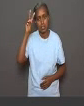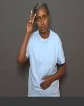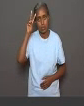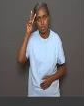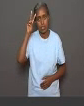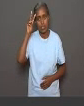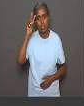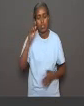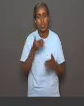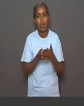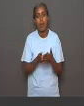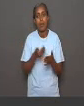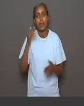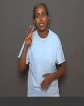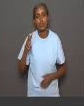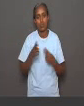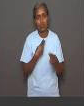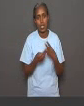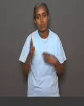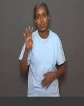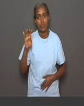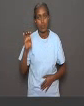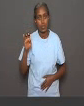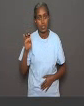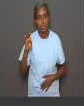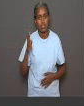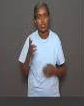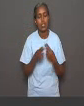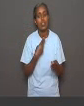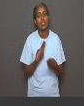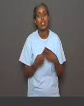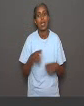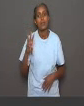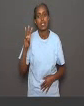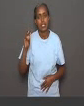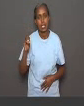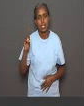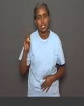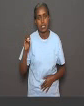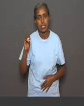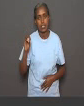squared minus 2 times 40 times 60